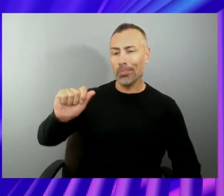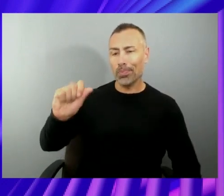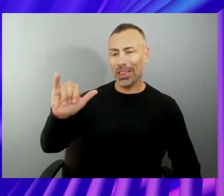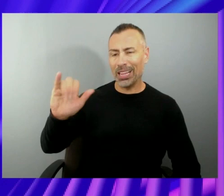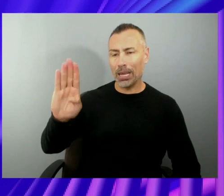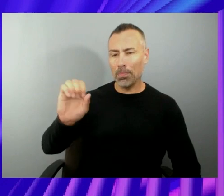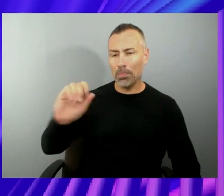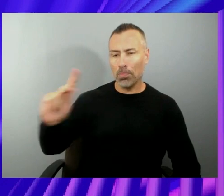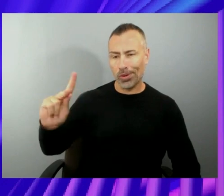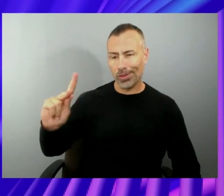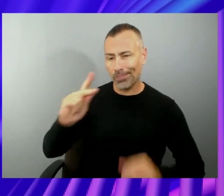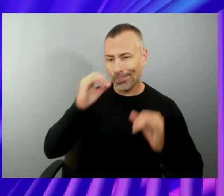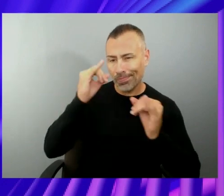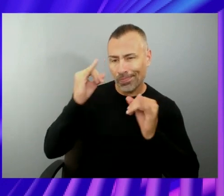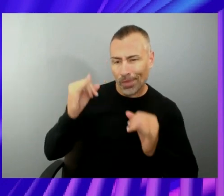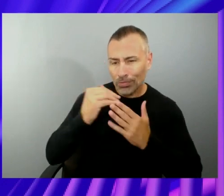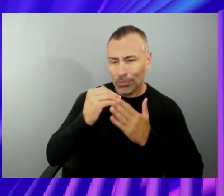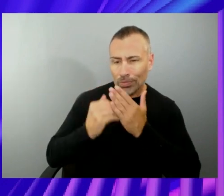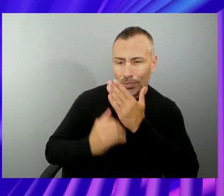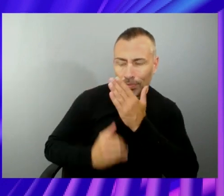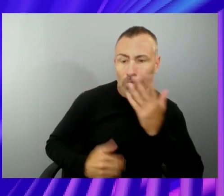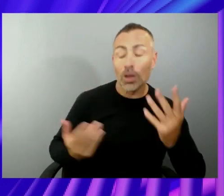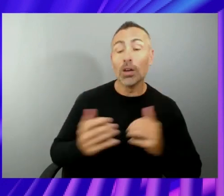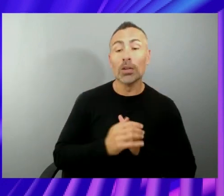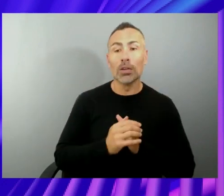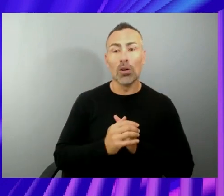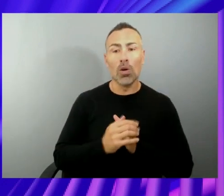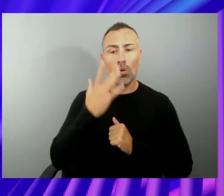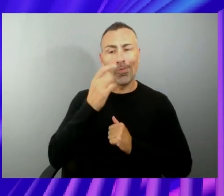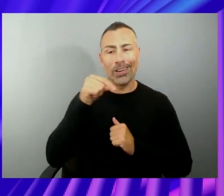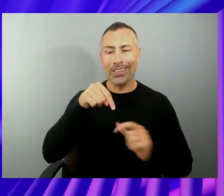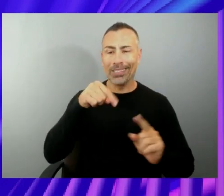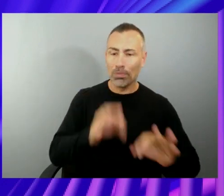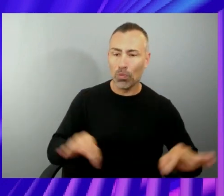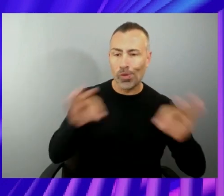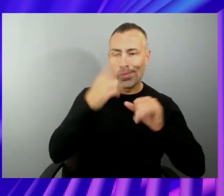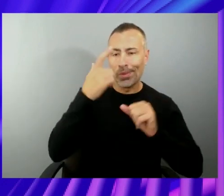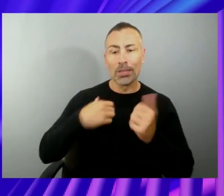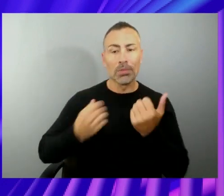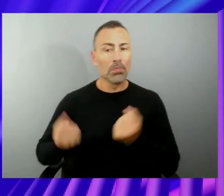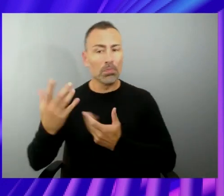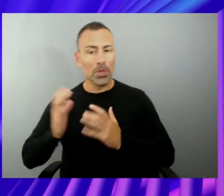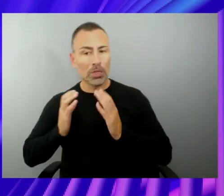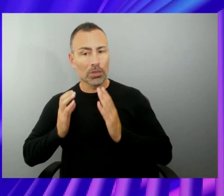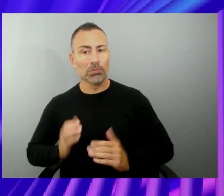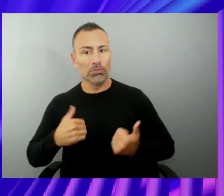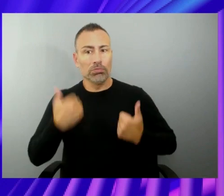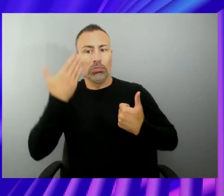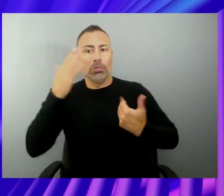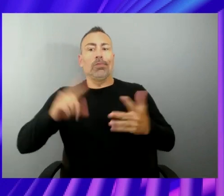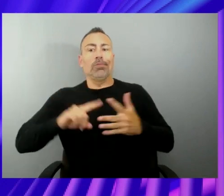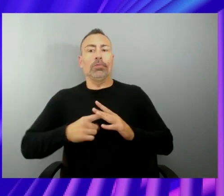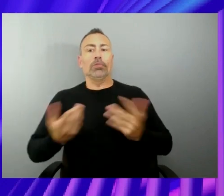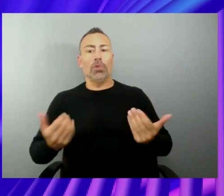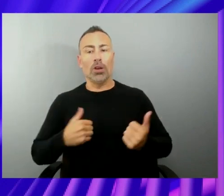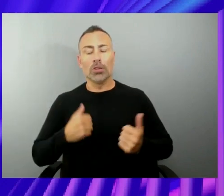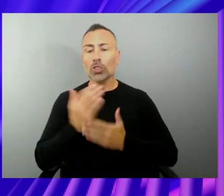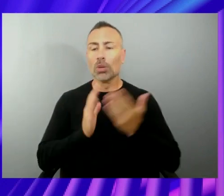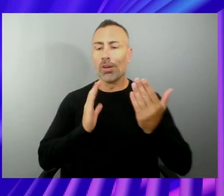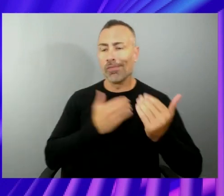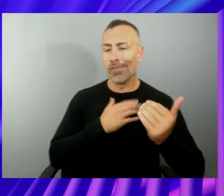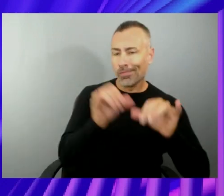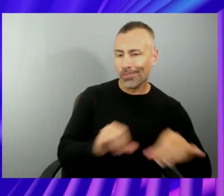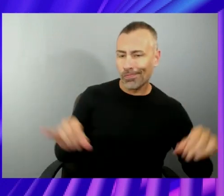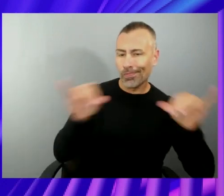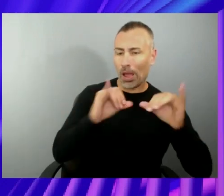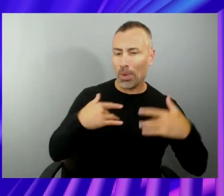quite sure where to start. So what we did is we took some of the most commonly, our commonly found incidents that we investigated, and